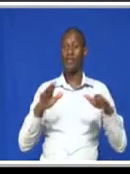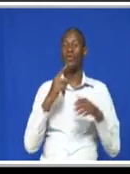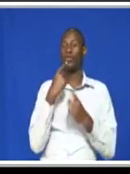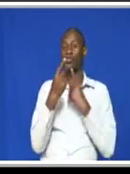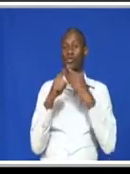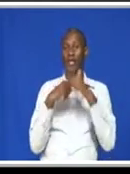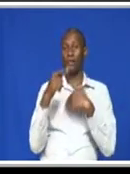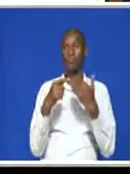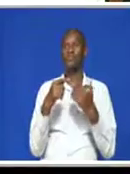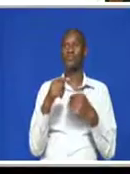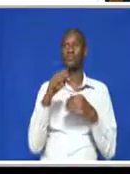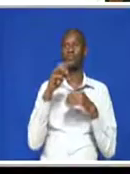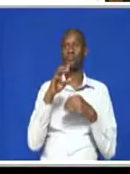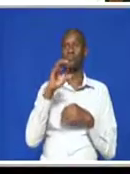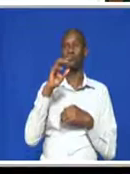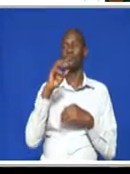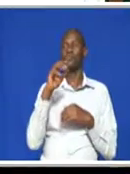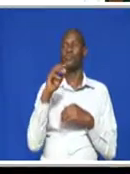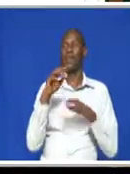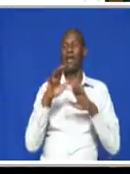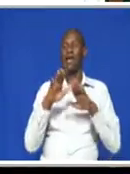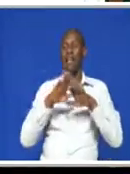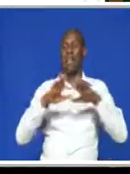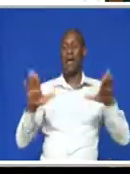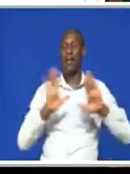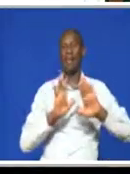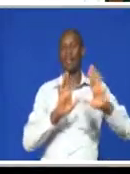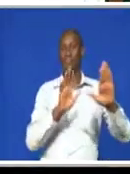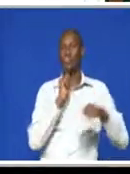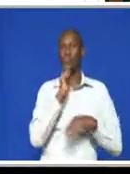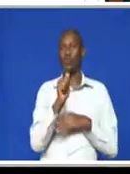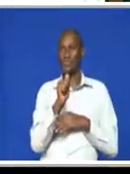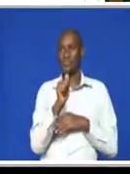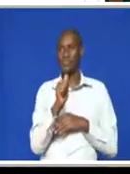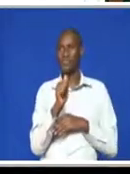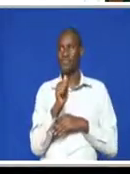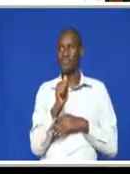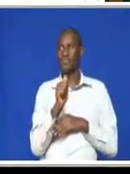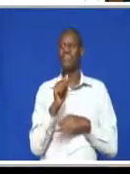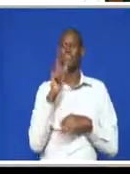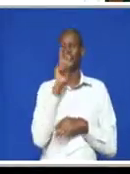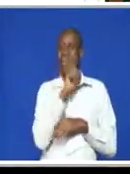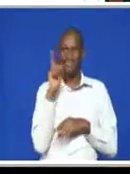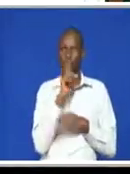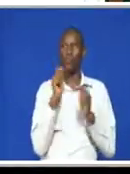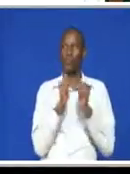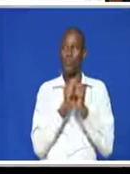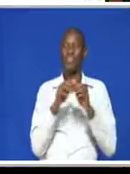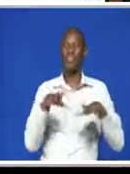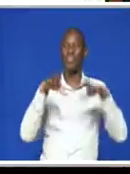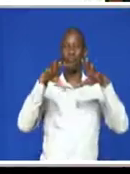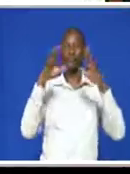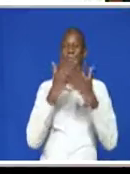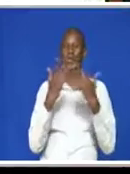talking about agri land that is left behind, quite unsightly, very, very dirty, with heaps of